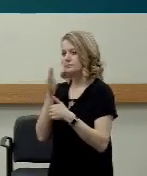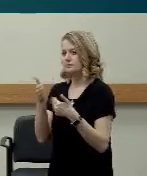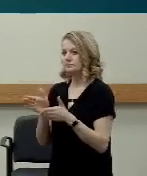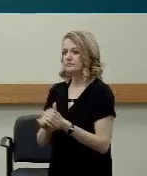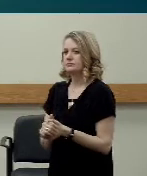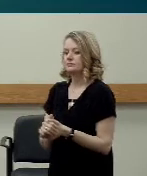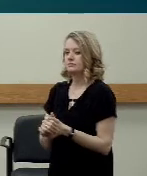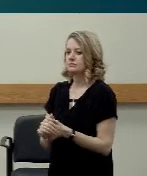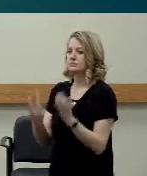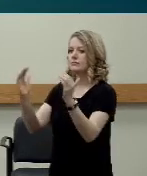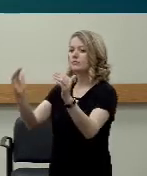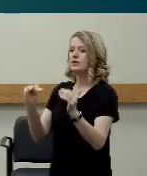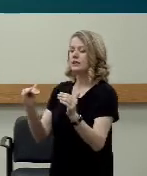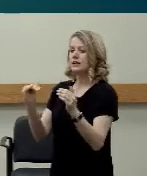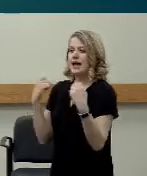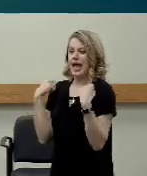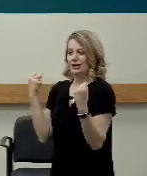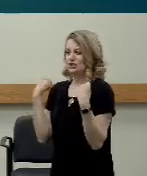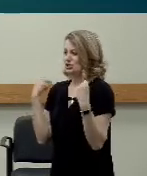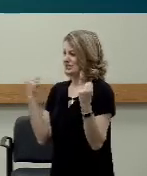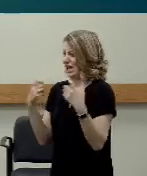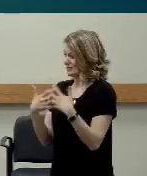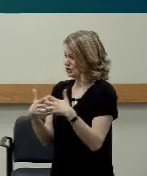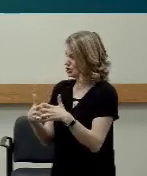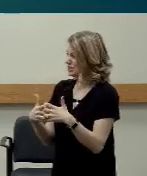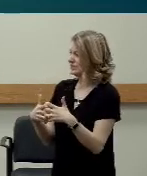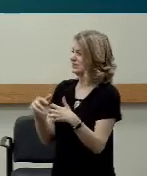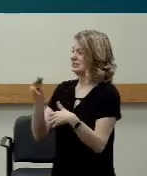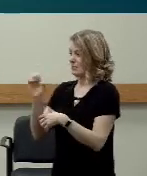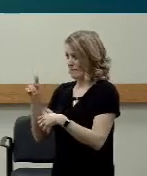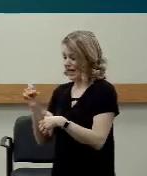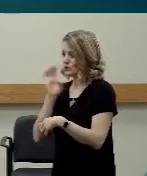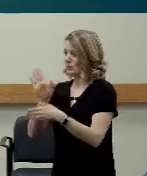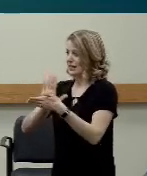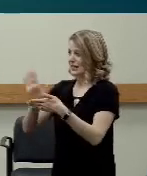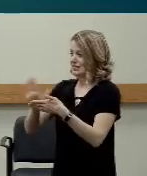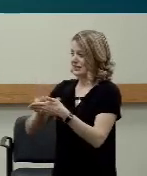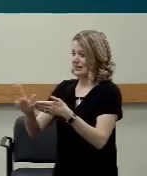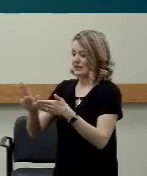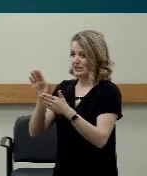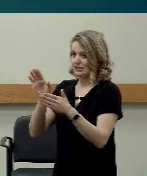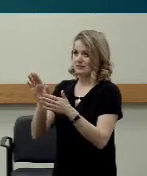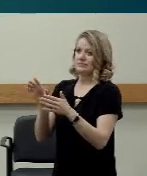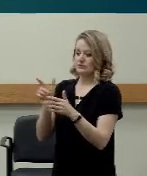Exercise equipment and/or mats cleaned and disinfected between each customer.